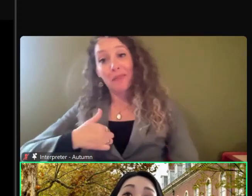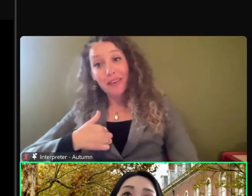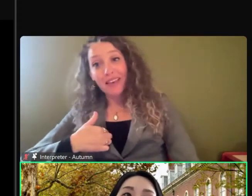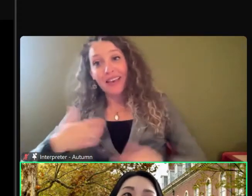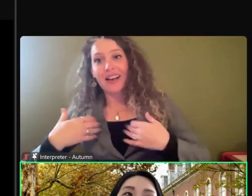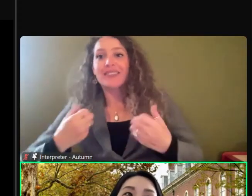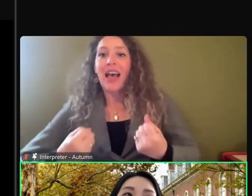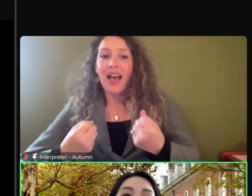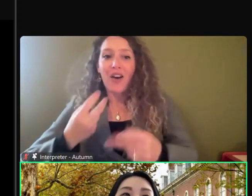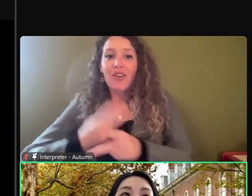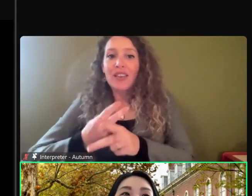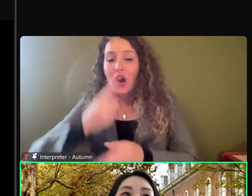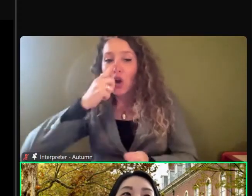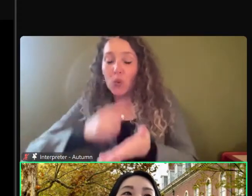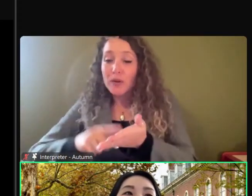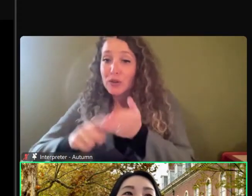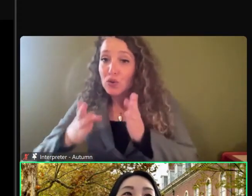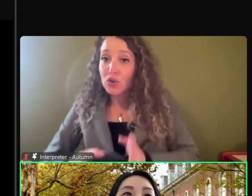and caregiver.